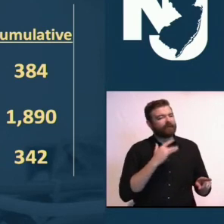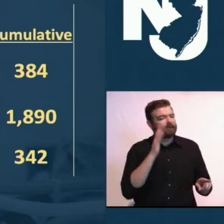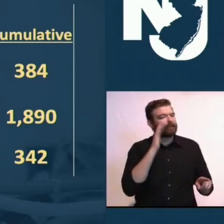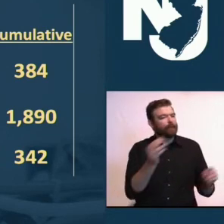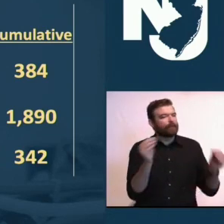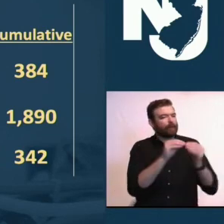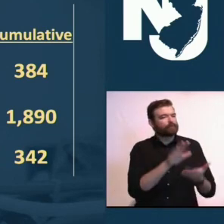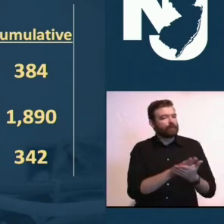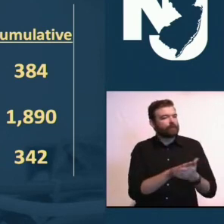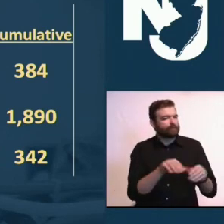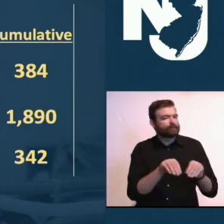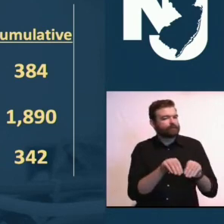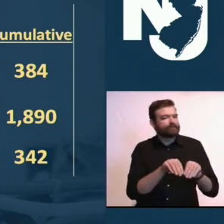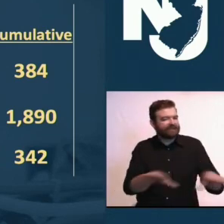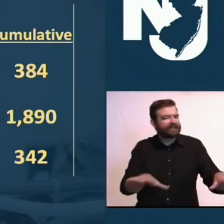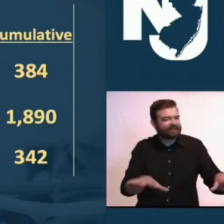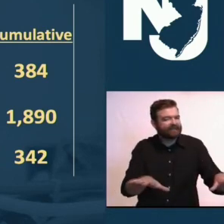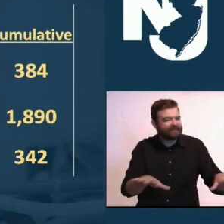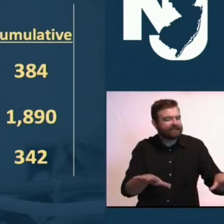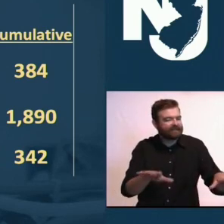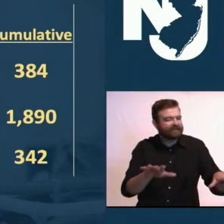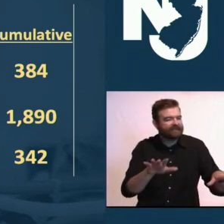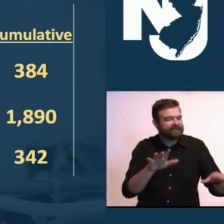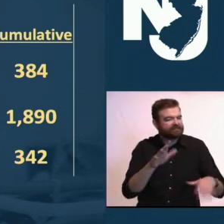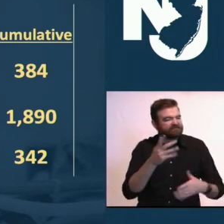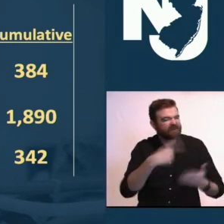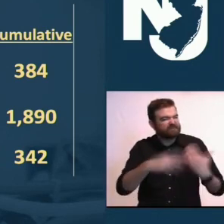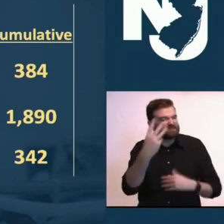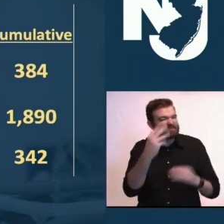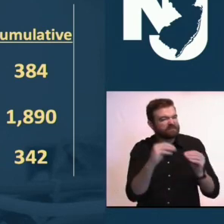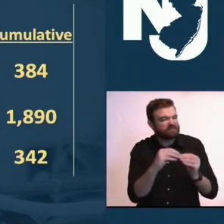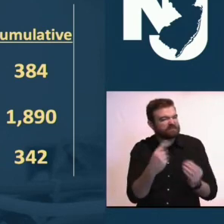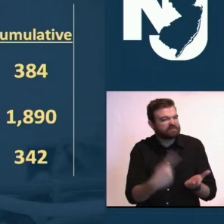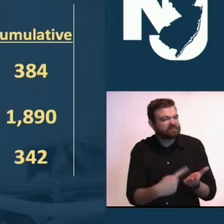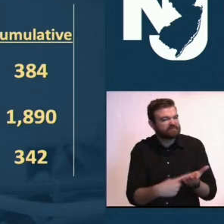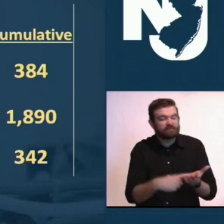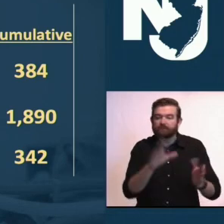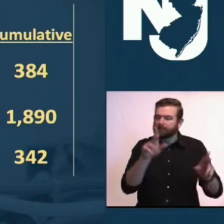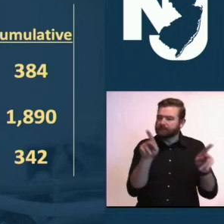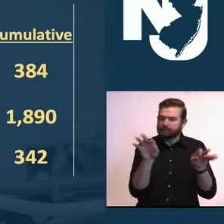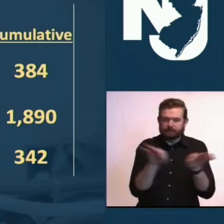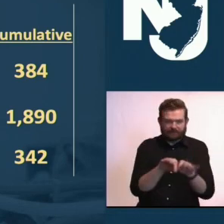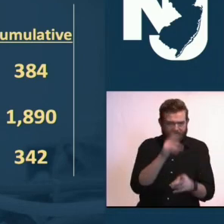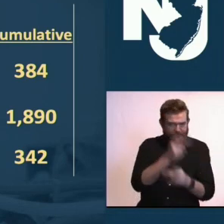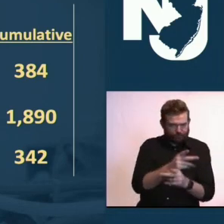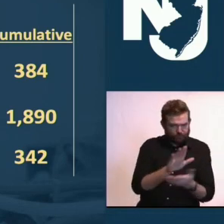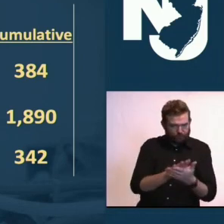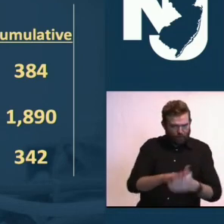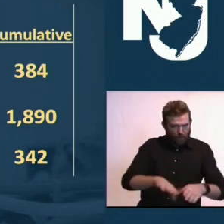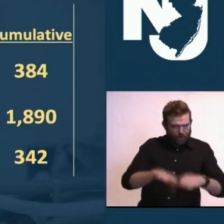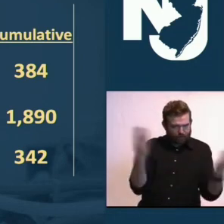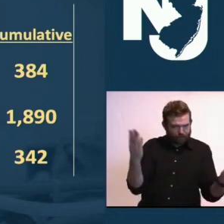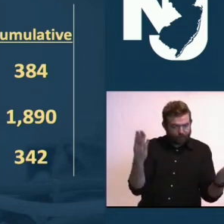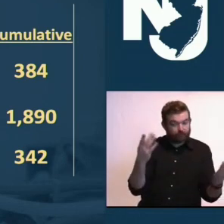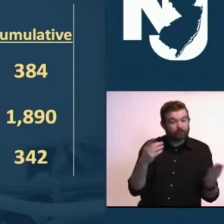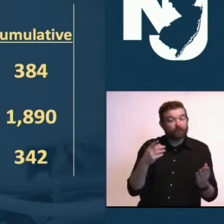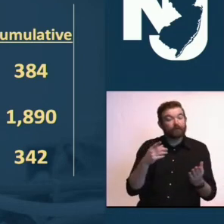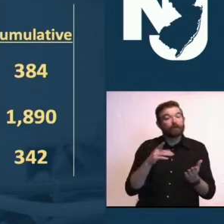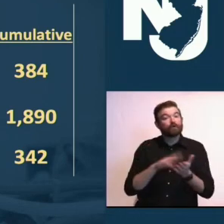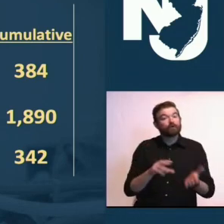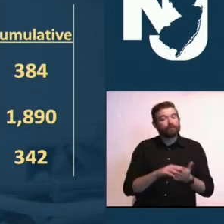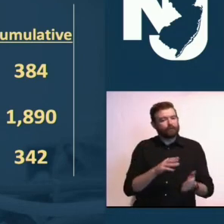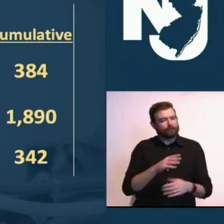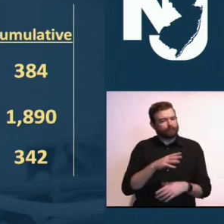other things, keeping our schools open is critically important. Our kids learn better when they're in their regular classrooms, and our educators are